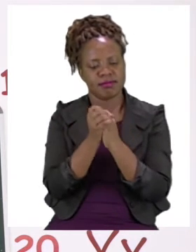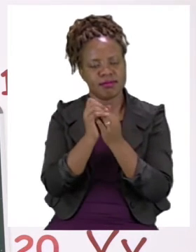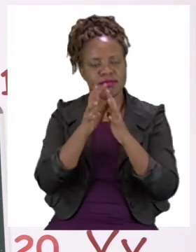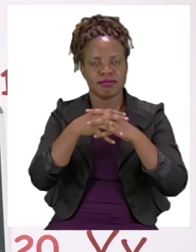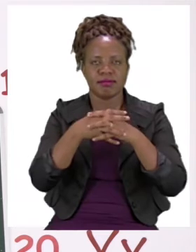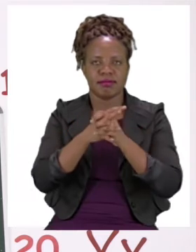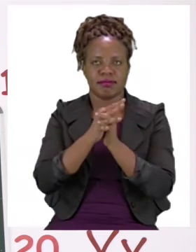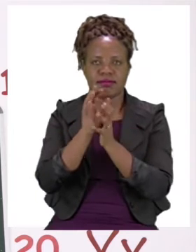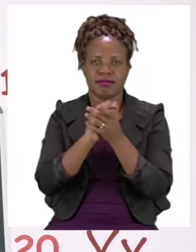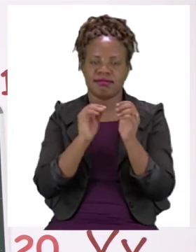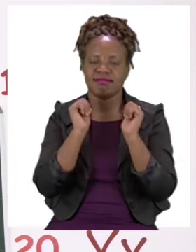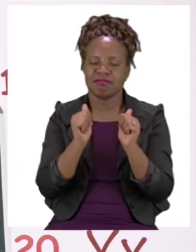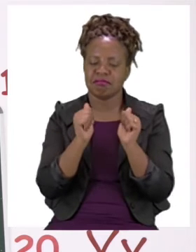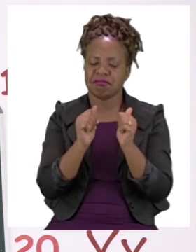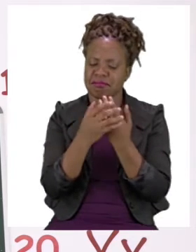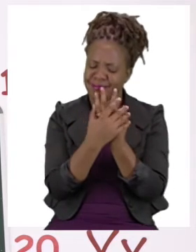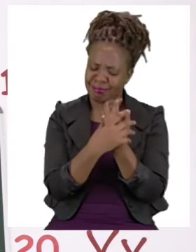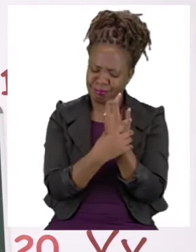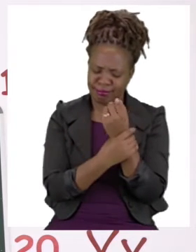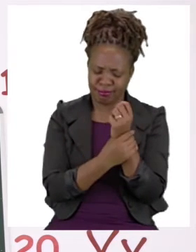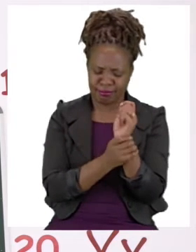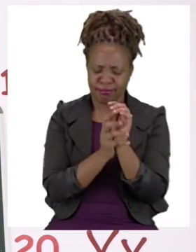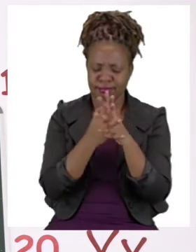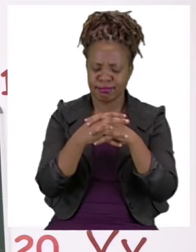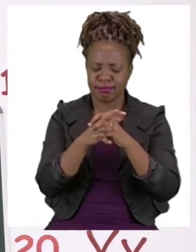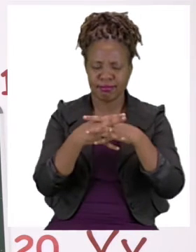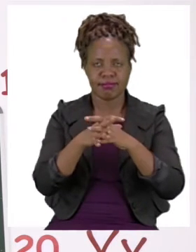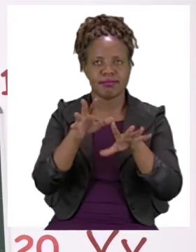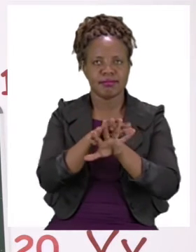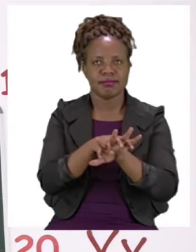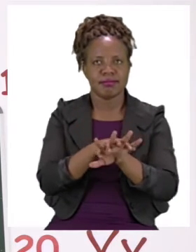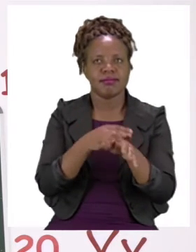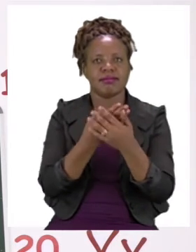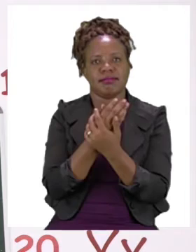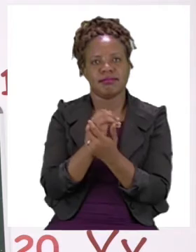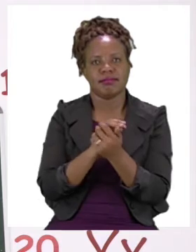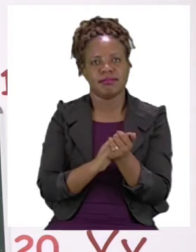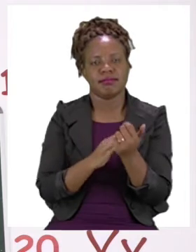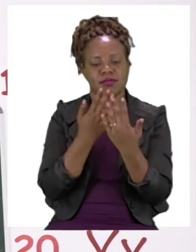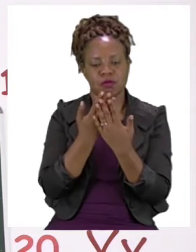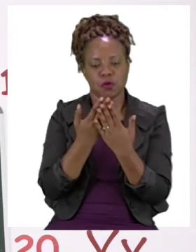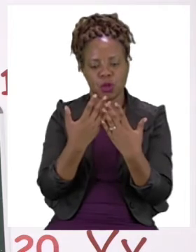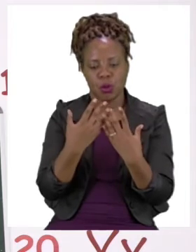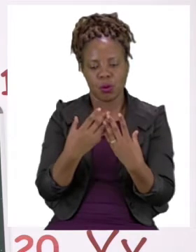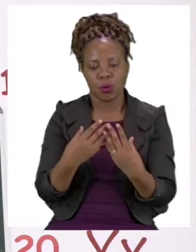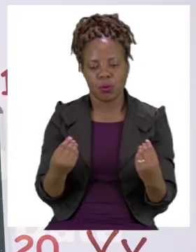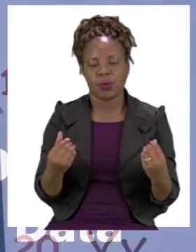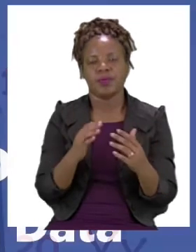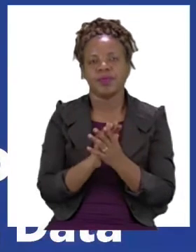how to sanitize. Make sure that your whole hand gets sanitizer and that it's dry